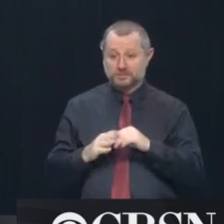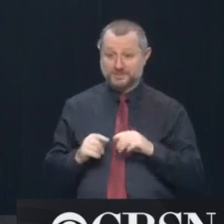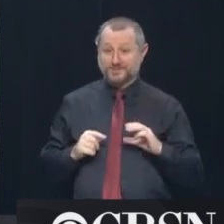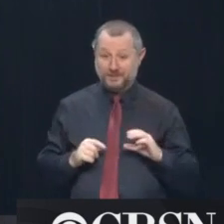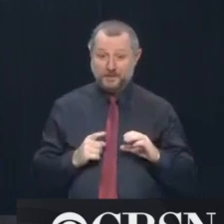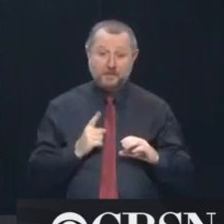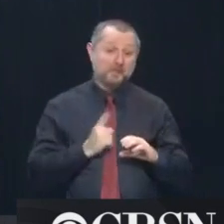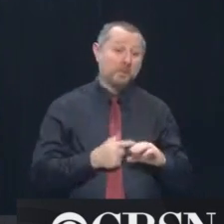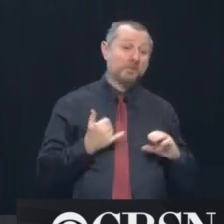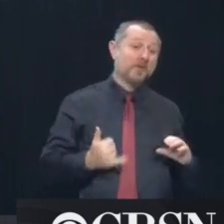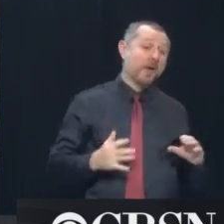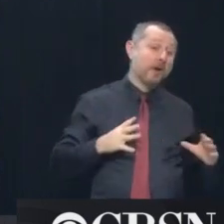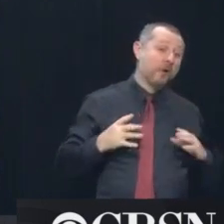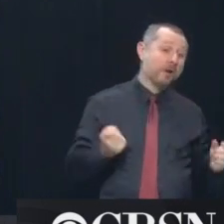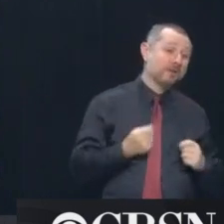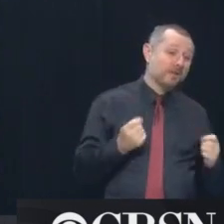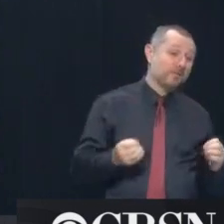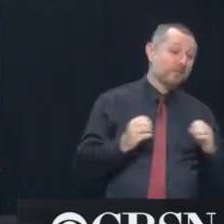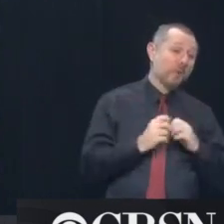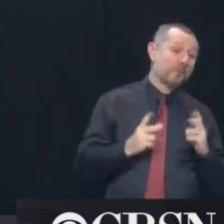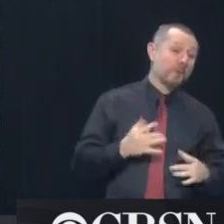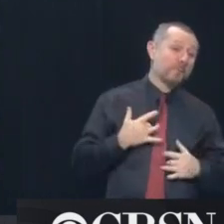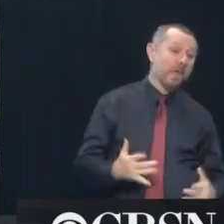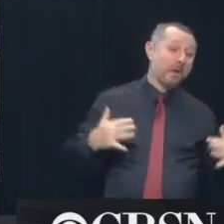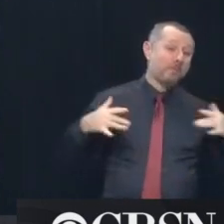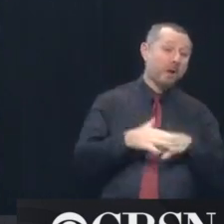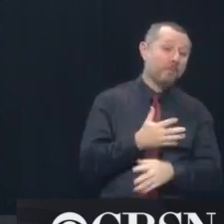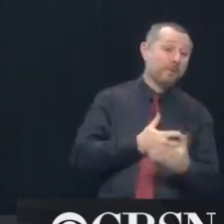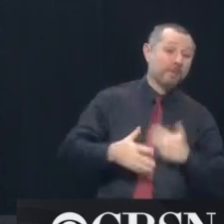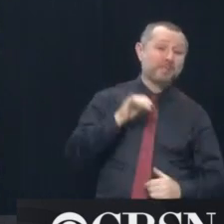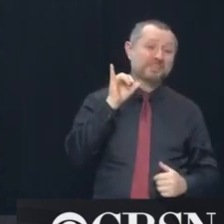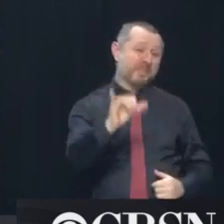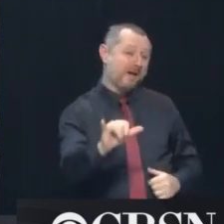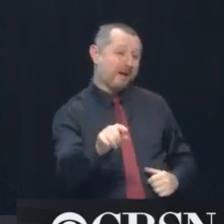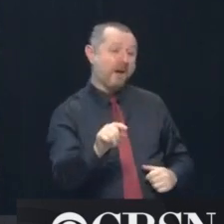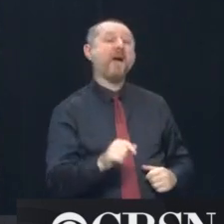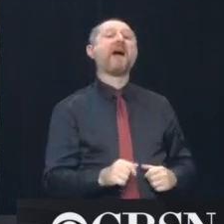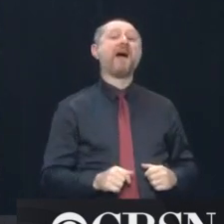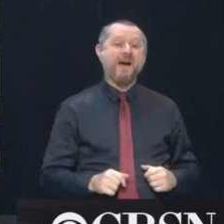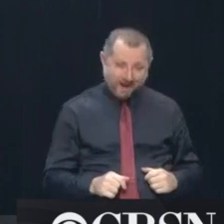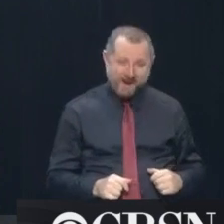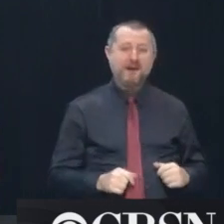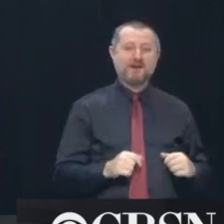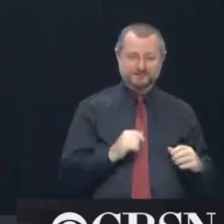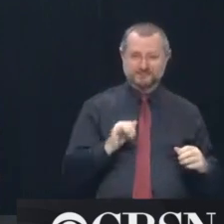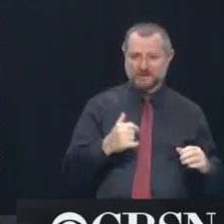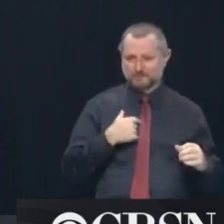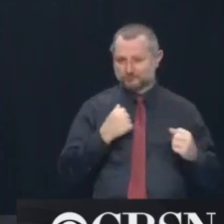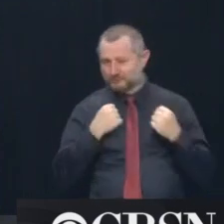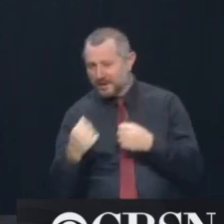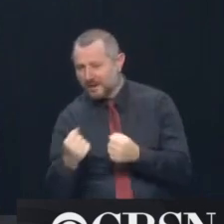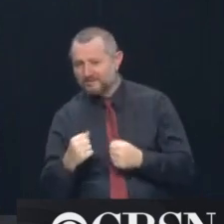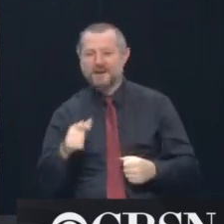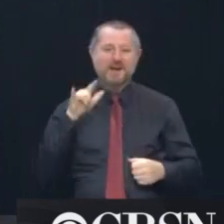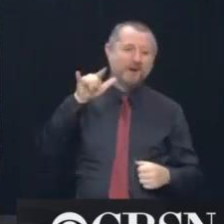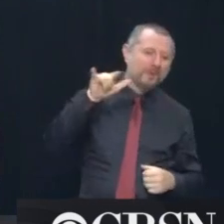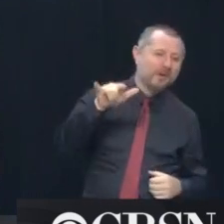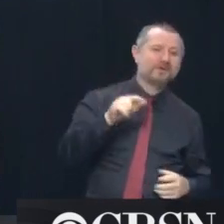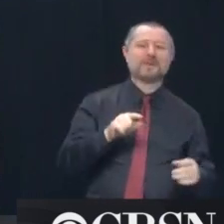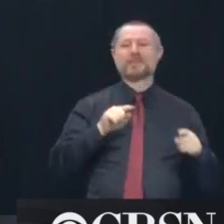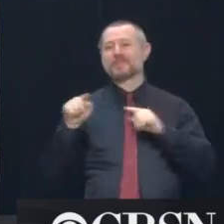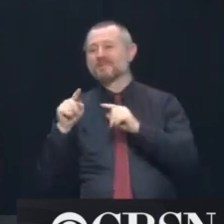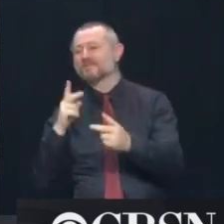period, more people on planes, more people on the roads, more people shopping, more people going to people's